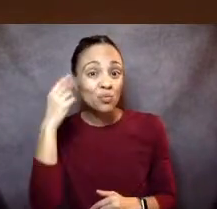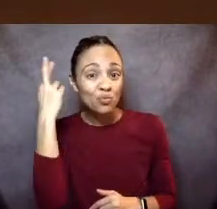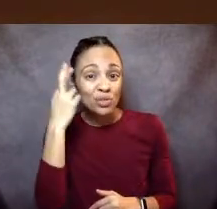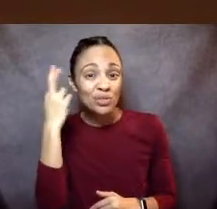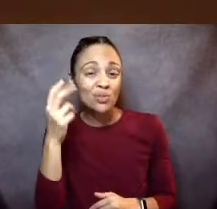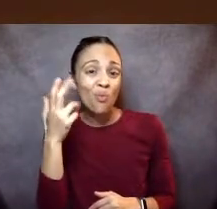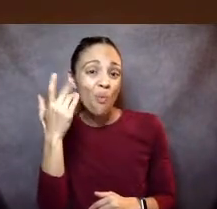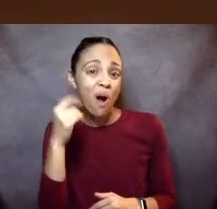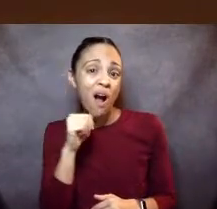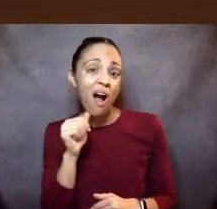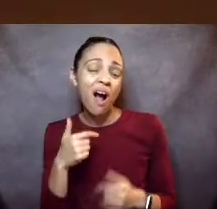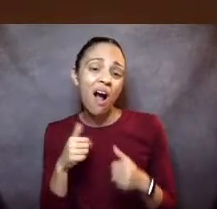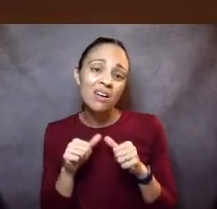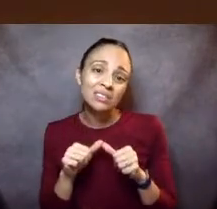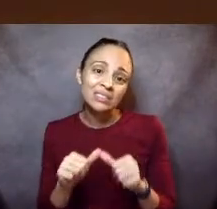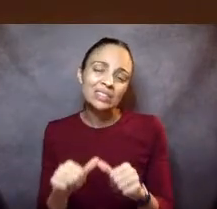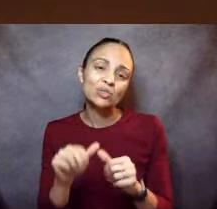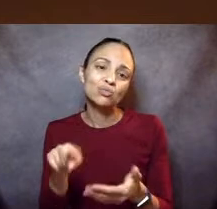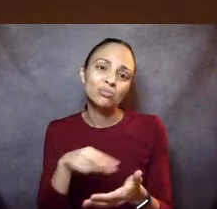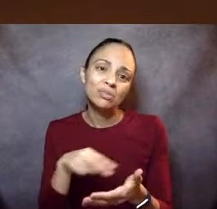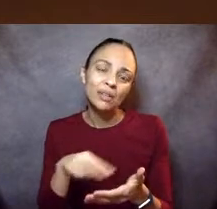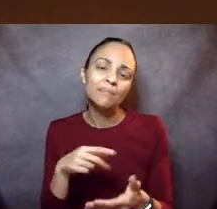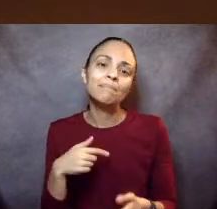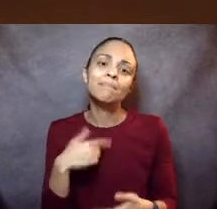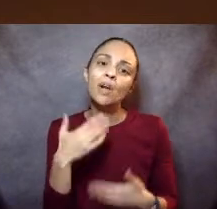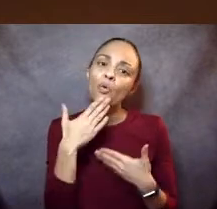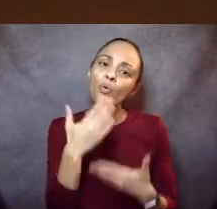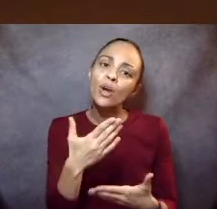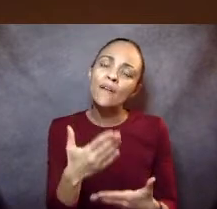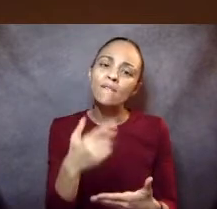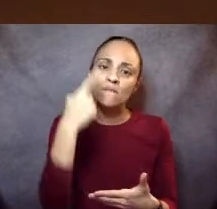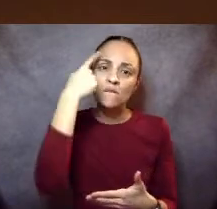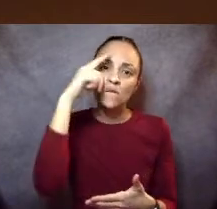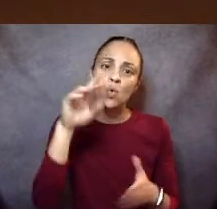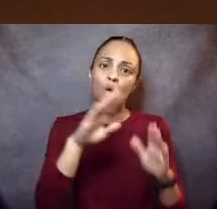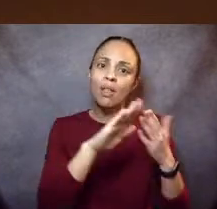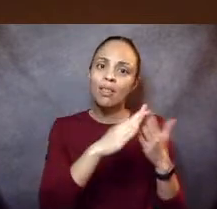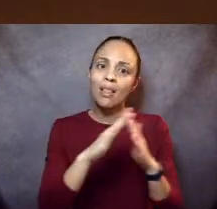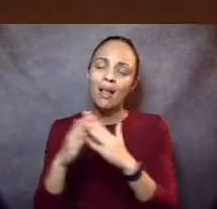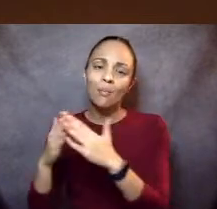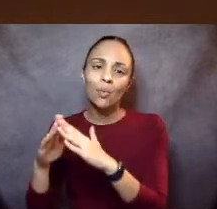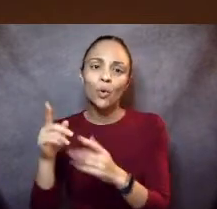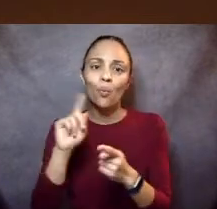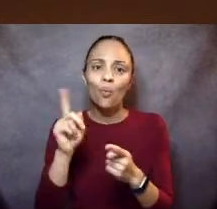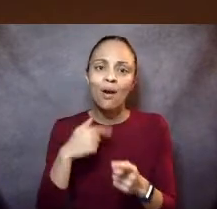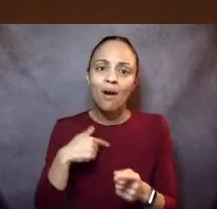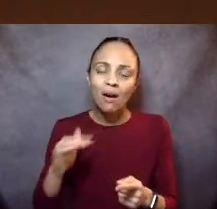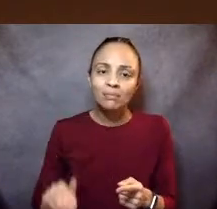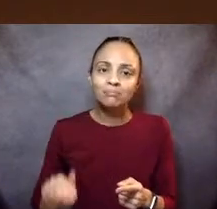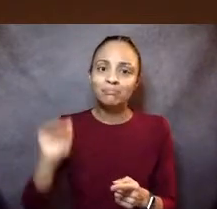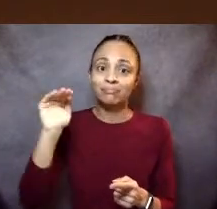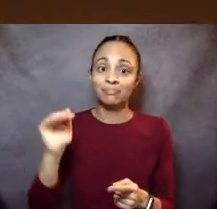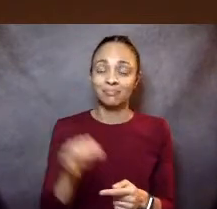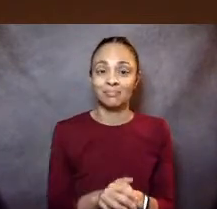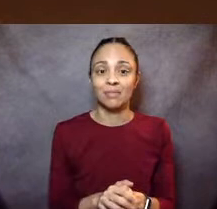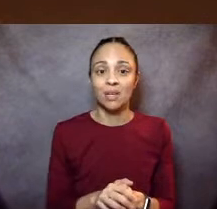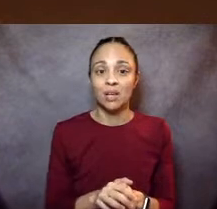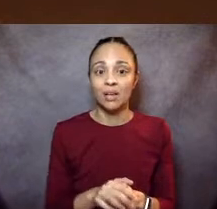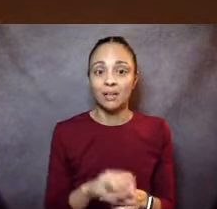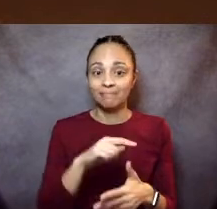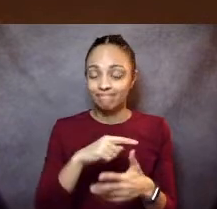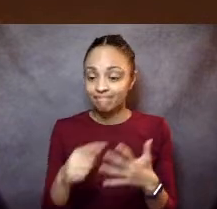really grateful for the neighborhood that we were raised in Harlem, and for our family farm in Virginia, and for